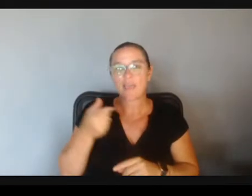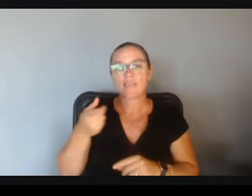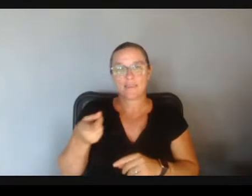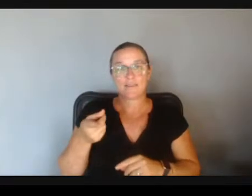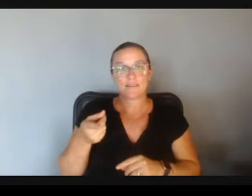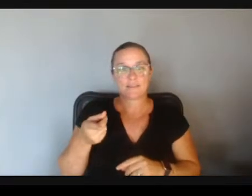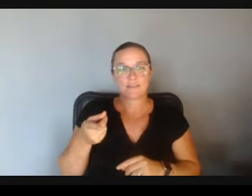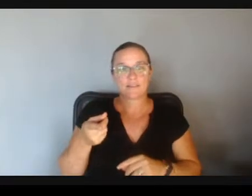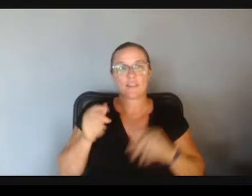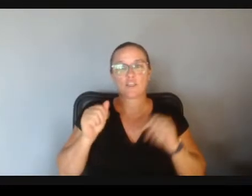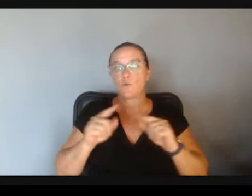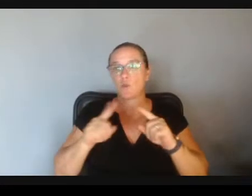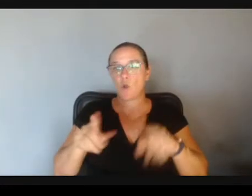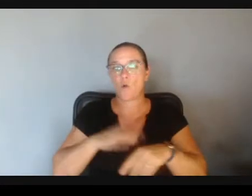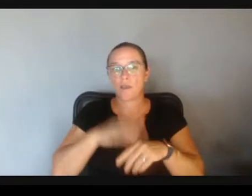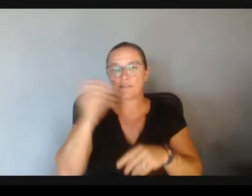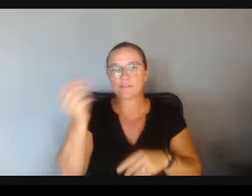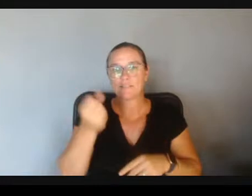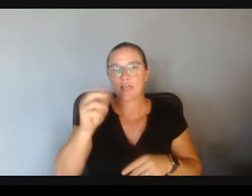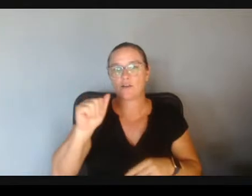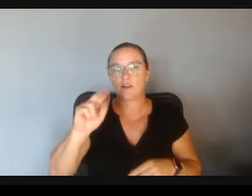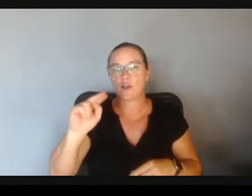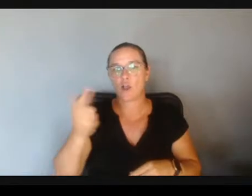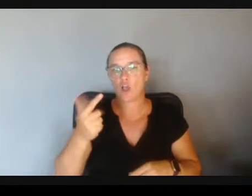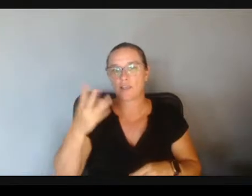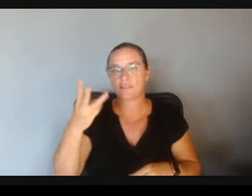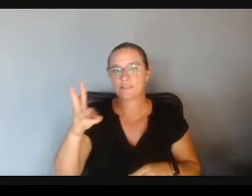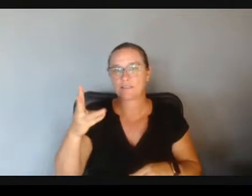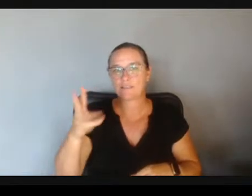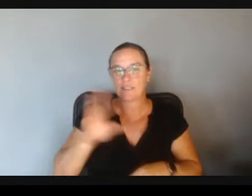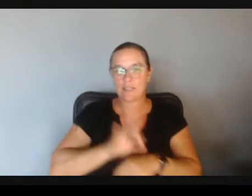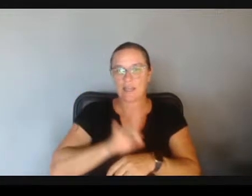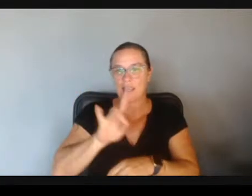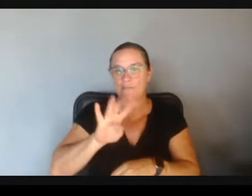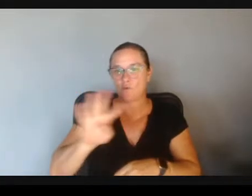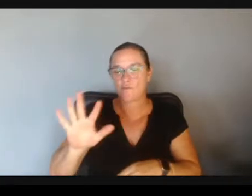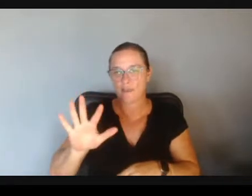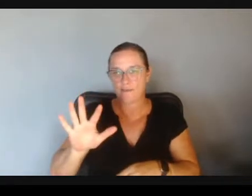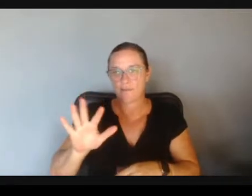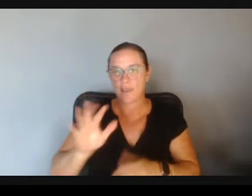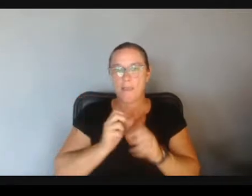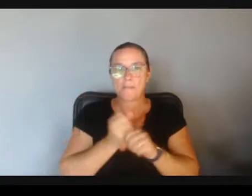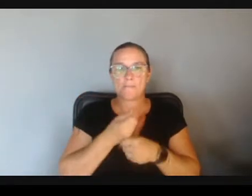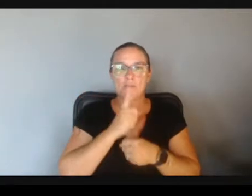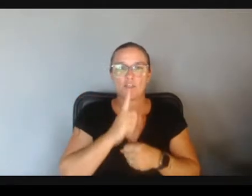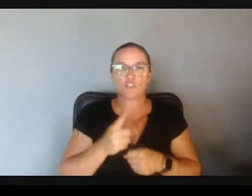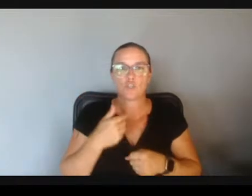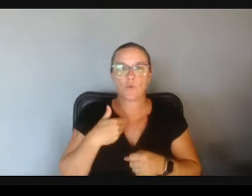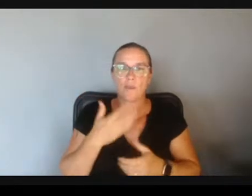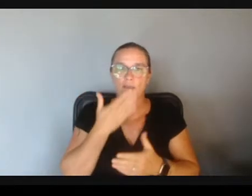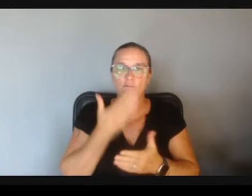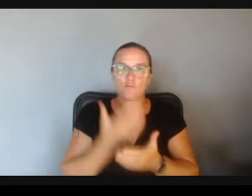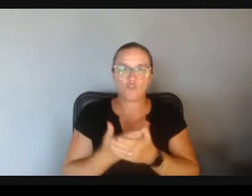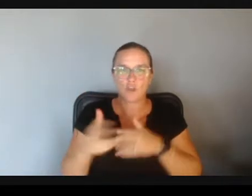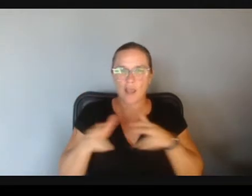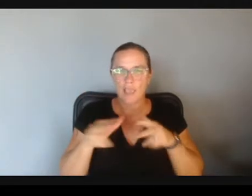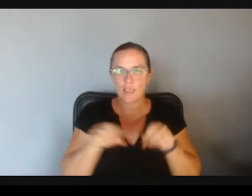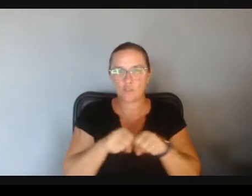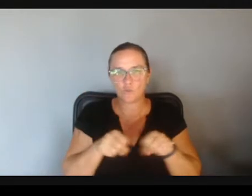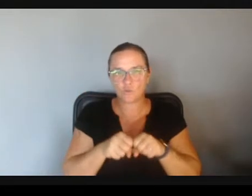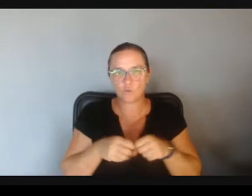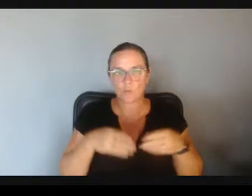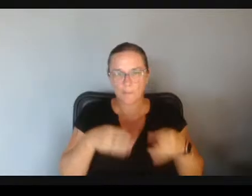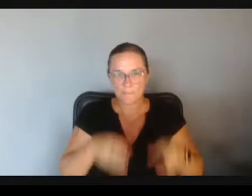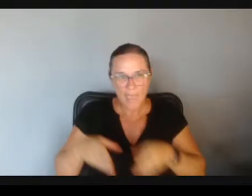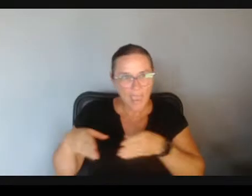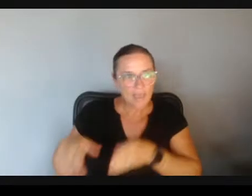can go to on Saturday, August 16th at 8:45. Make sure you wear sturdy hiking shoes, long pants,